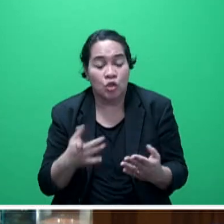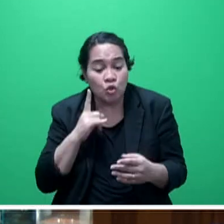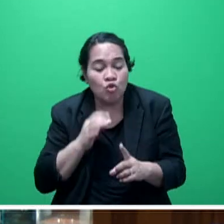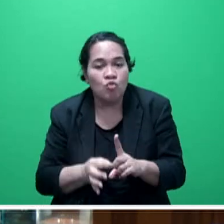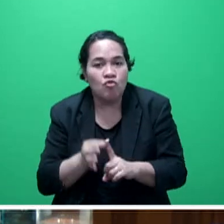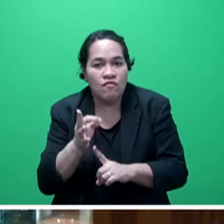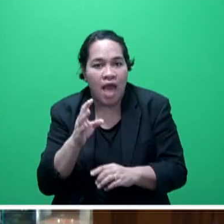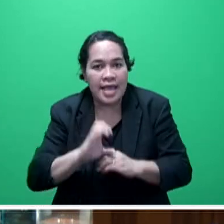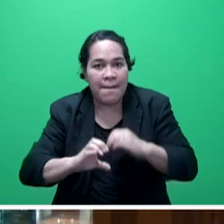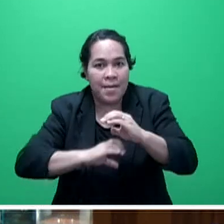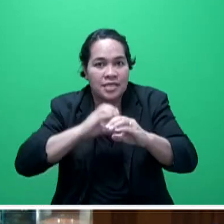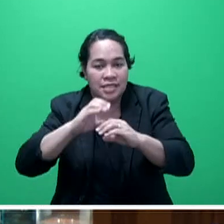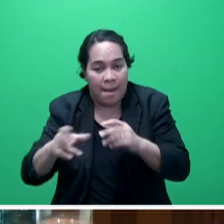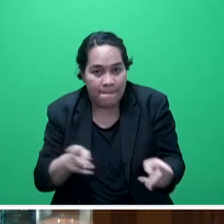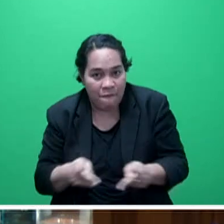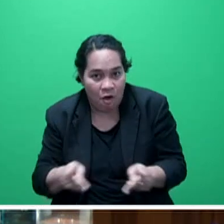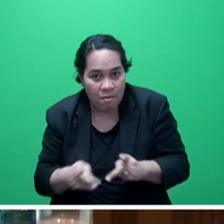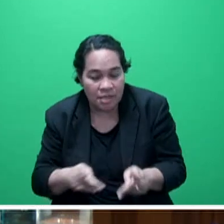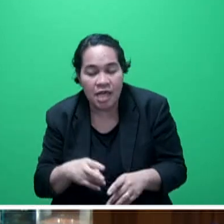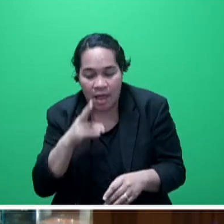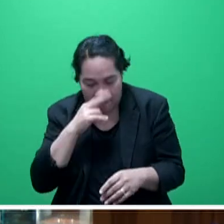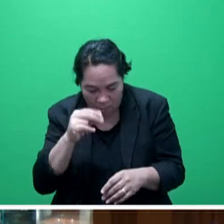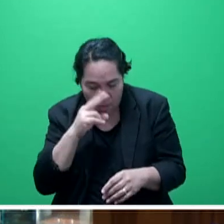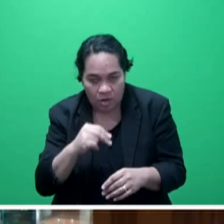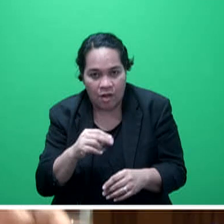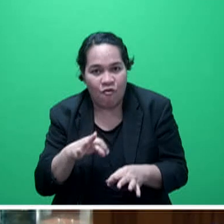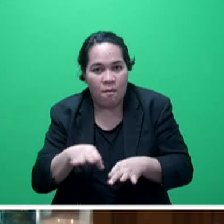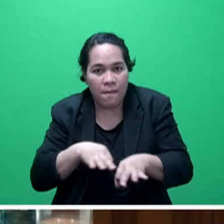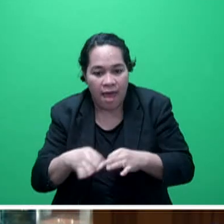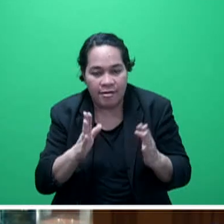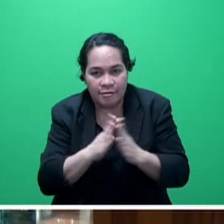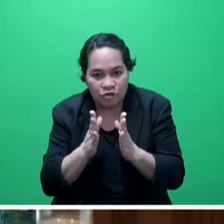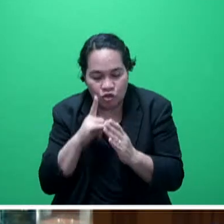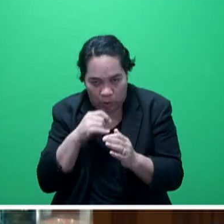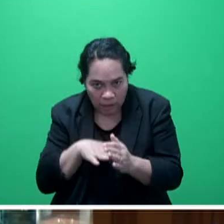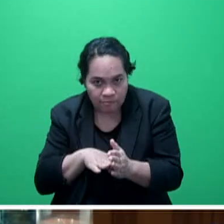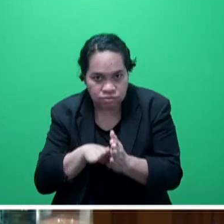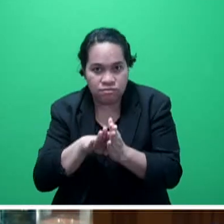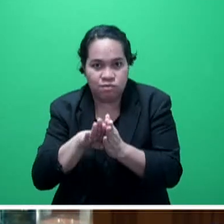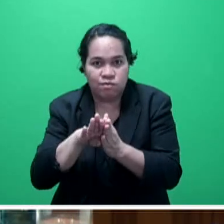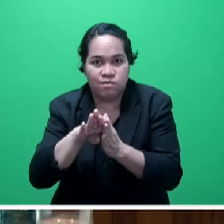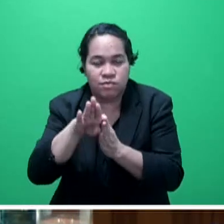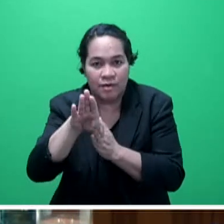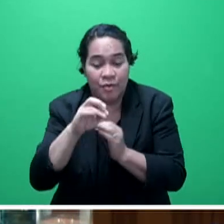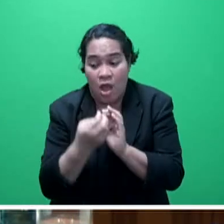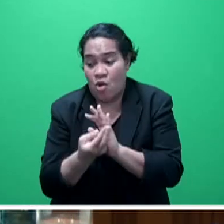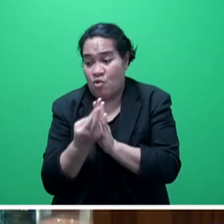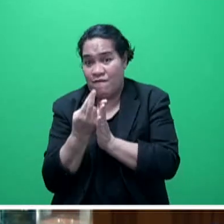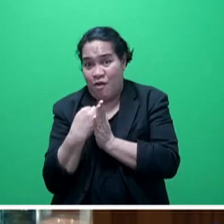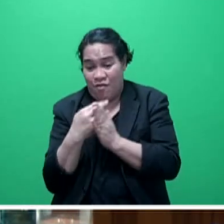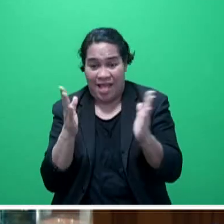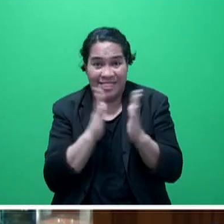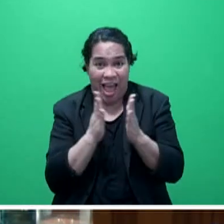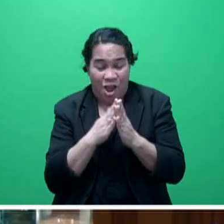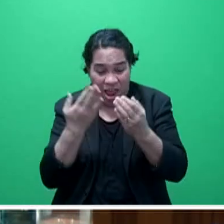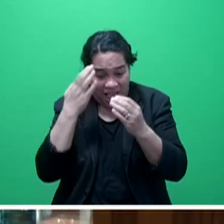capacity, capability, and performance of town and country planning to accelerate development. The review of the Town and Country Planning Act